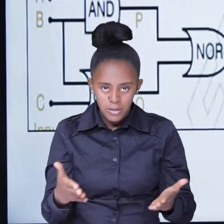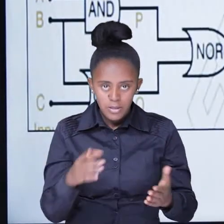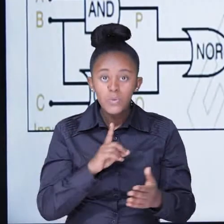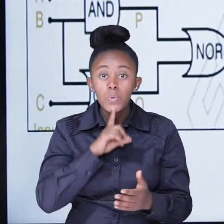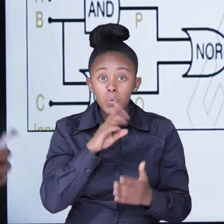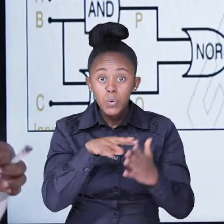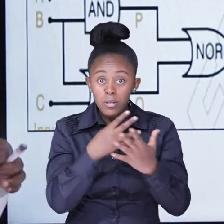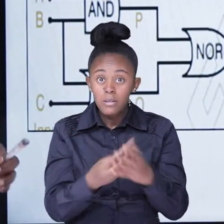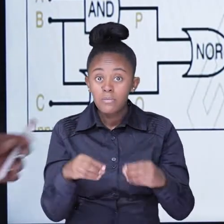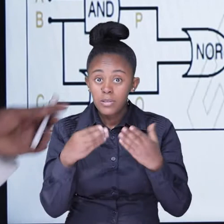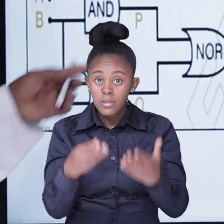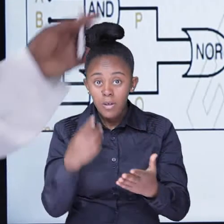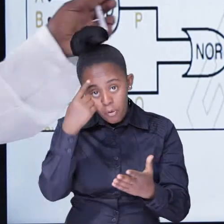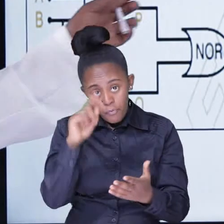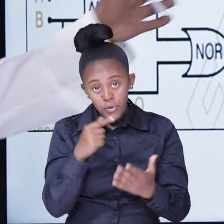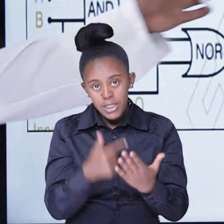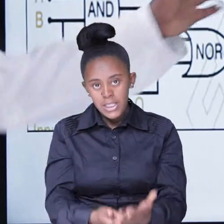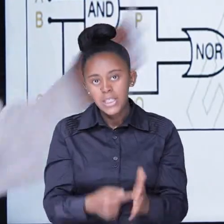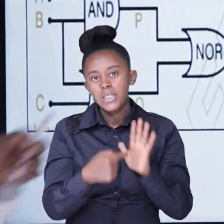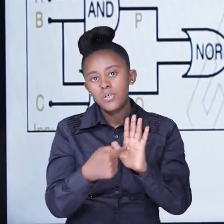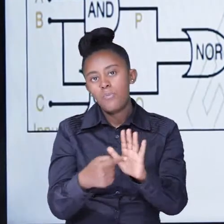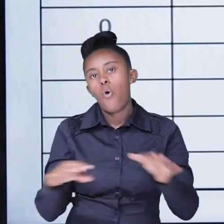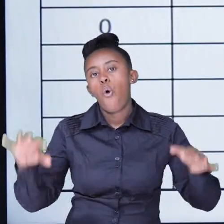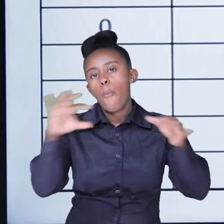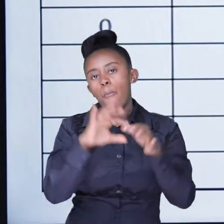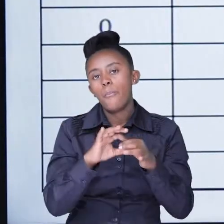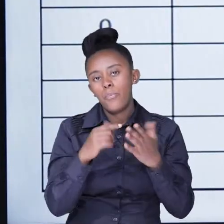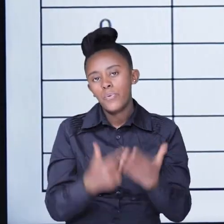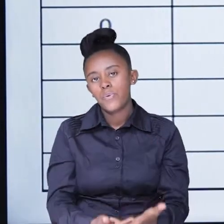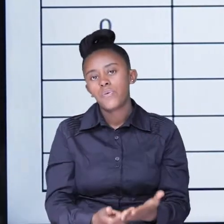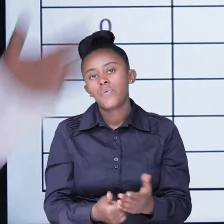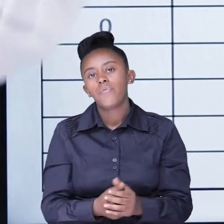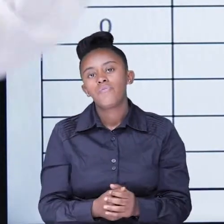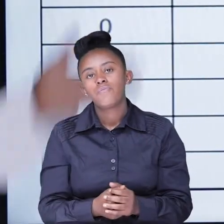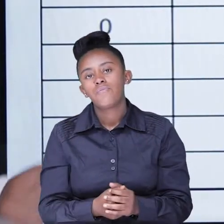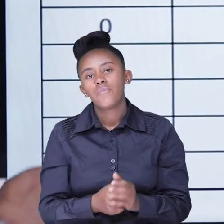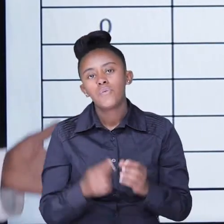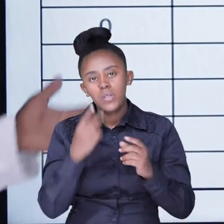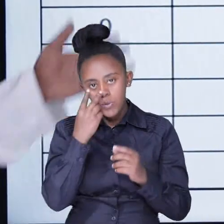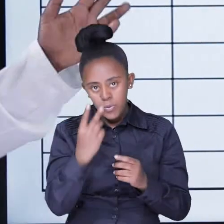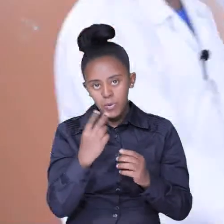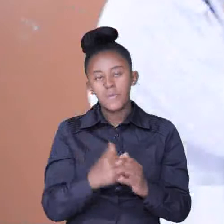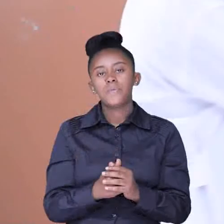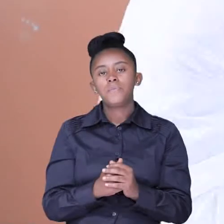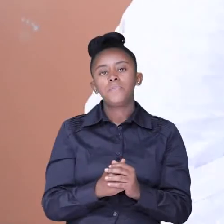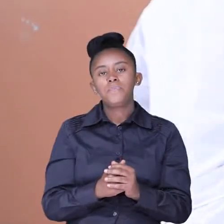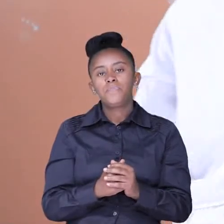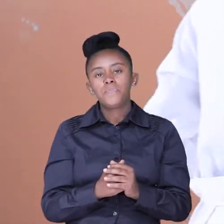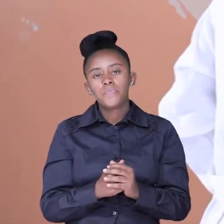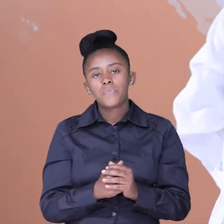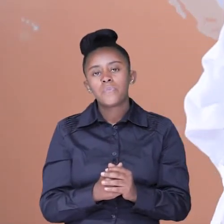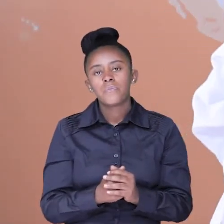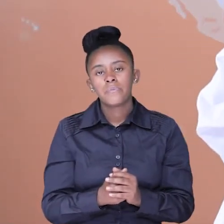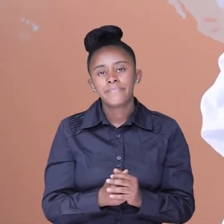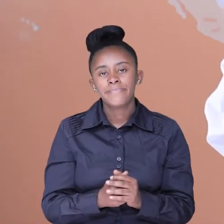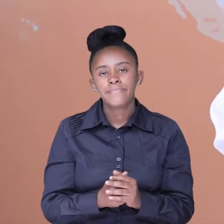truth table is given for this symbol. Combination of this is given this one. Look, student. Point B is